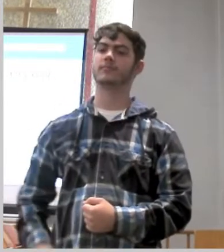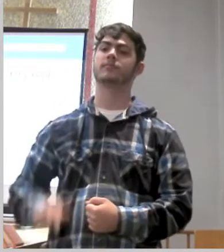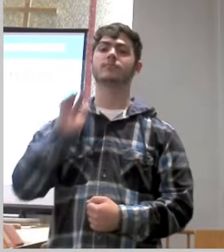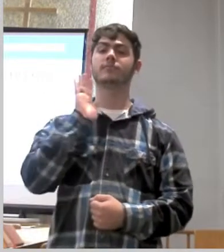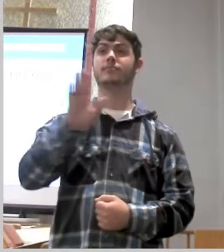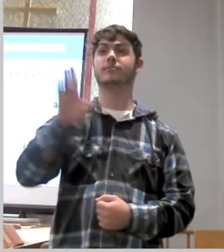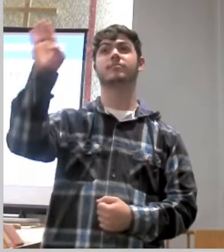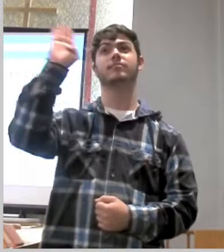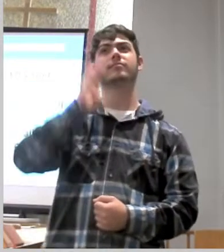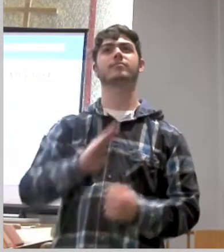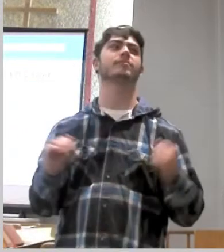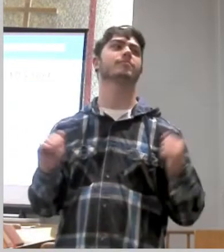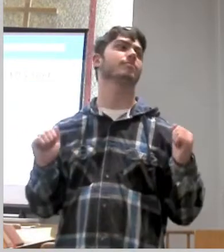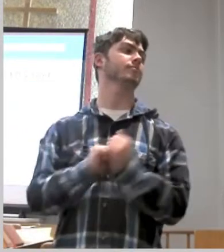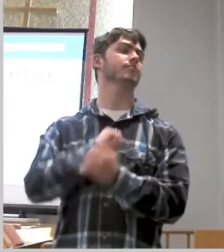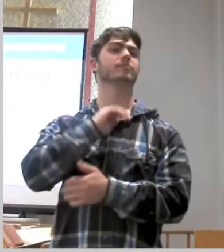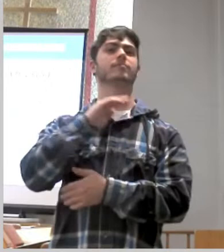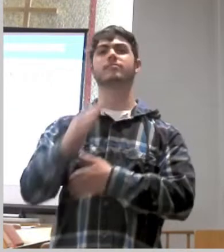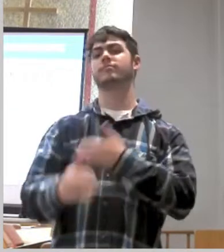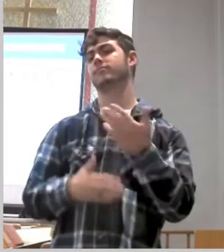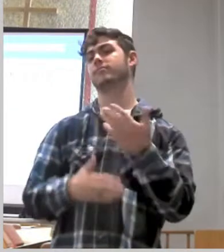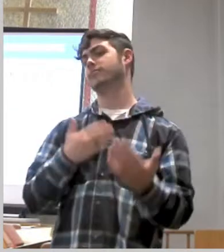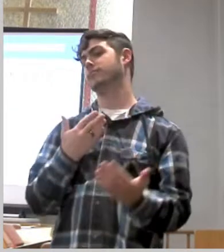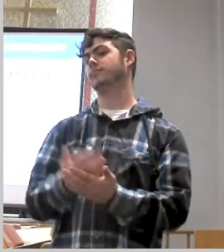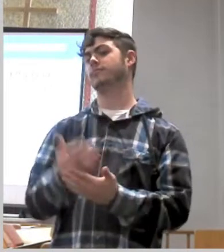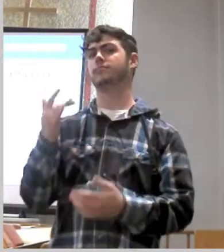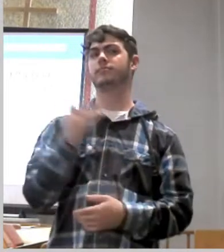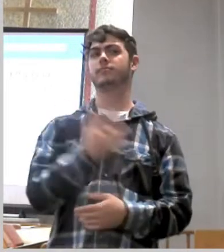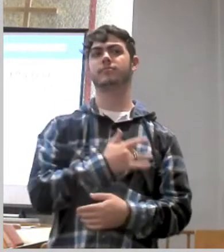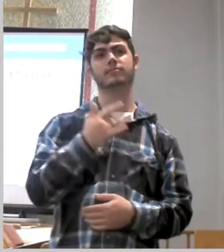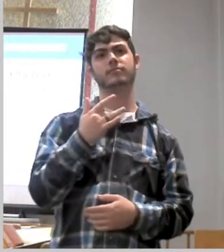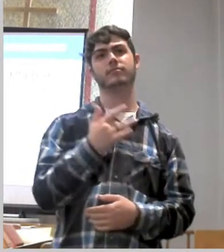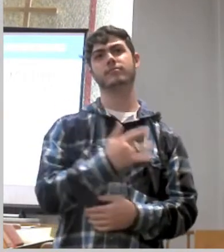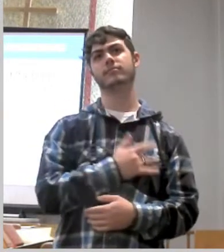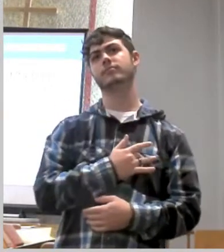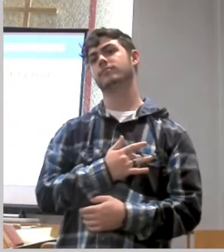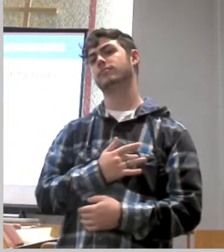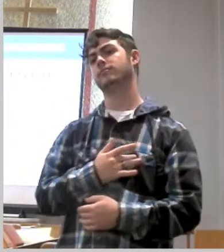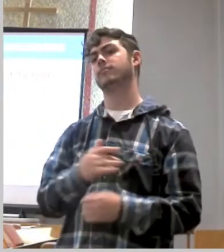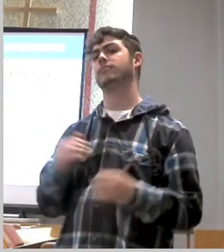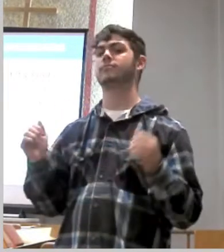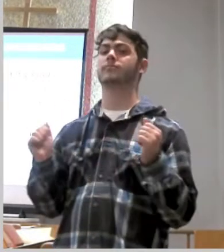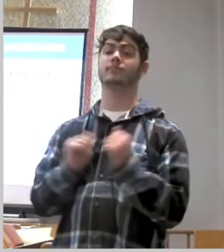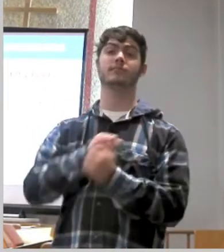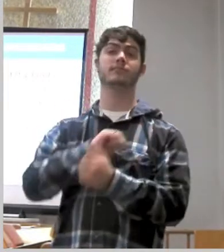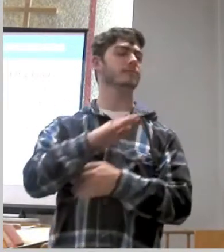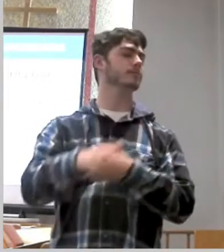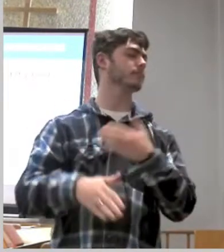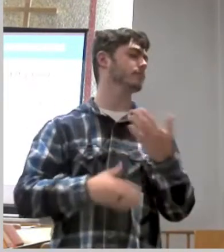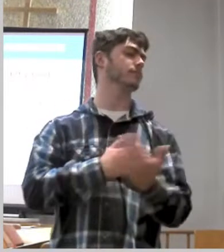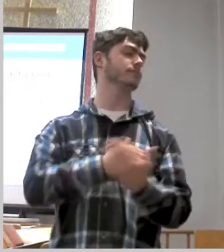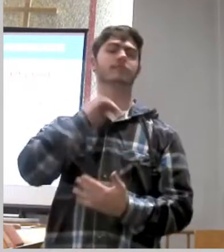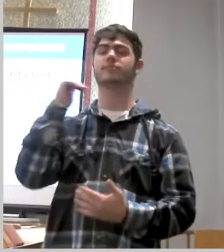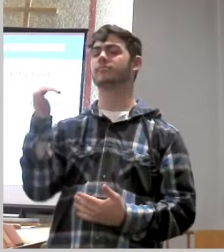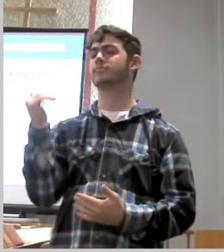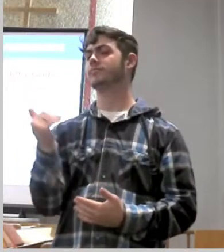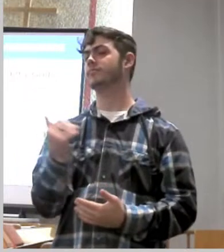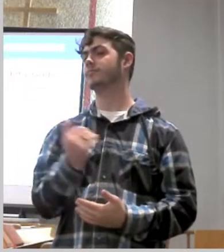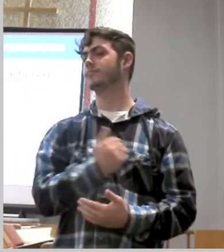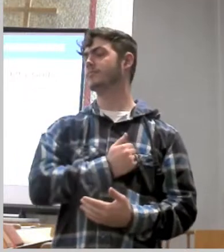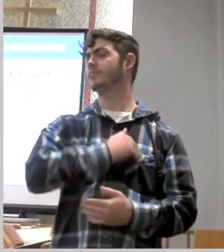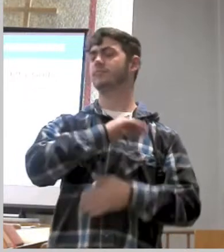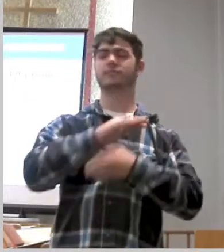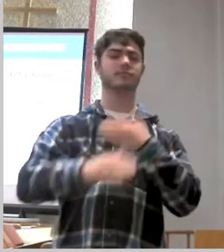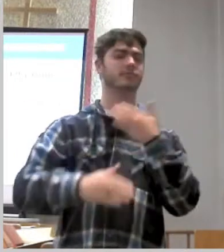Lord thy God with all thy heart, with all thy